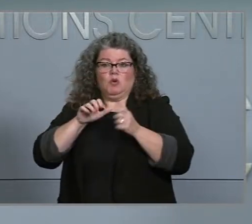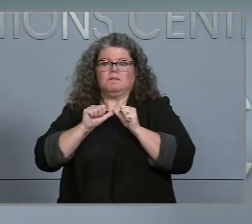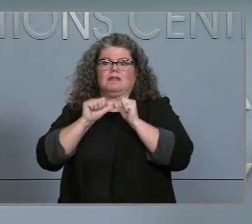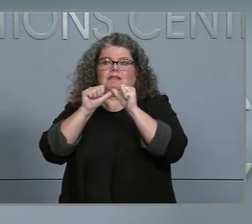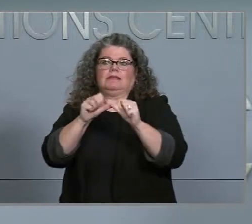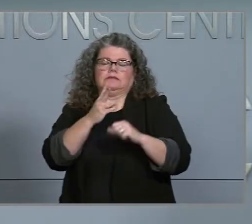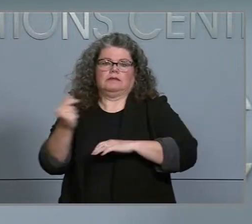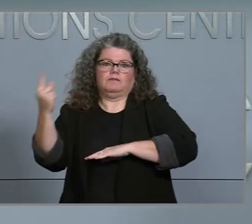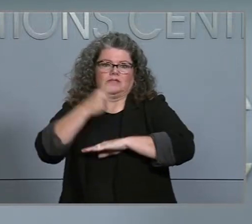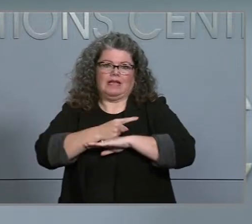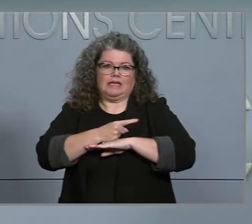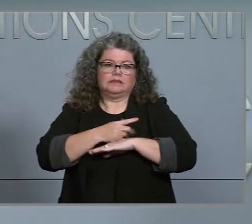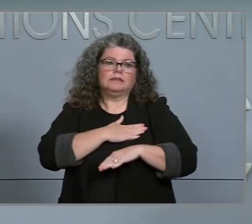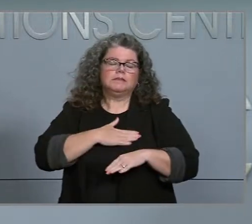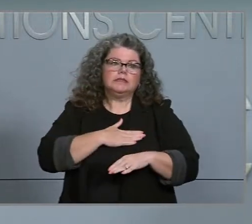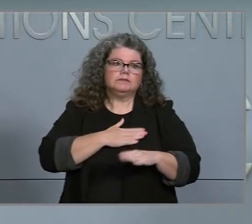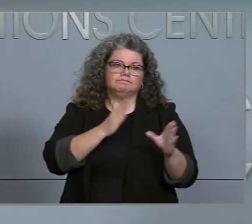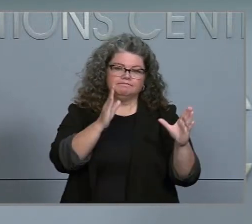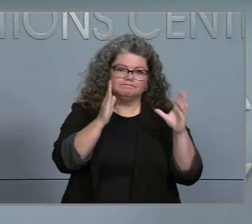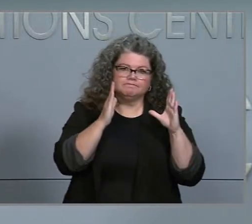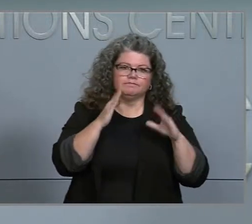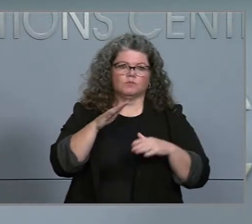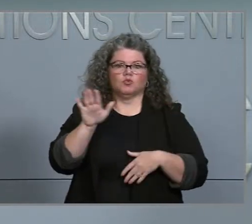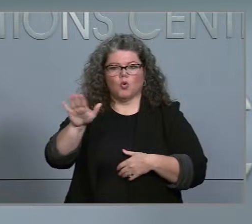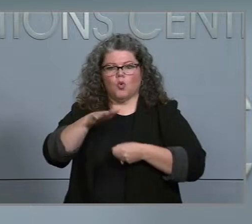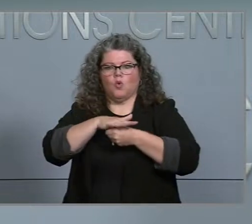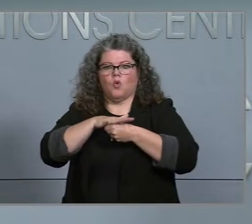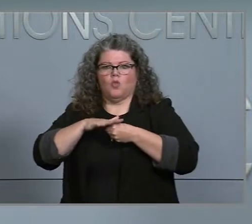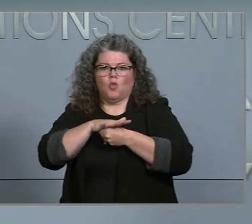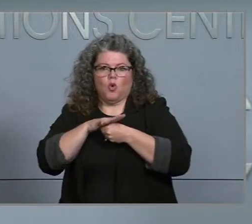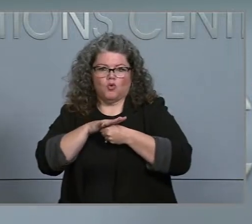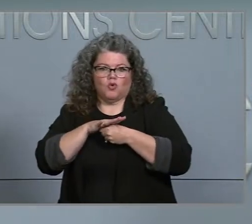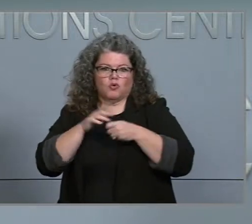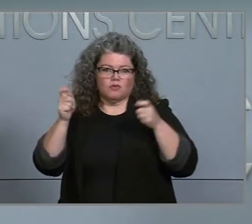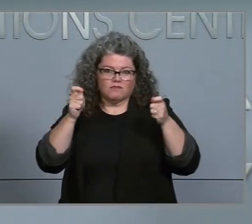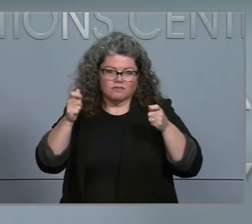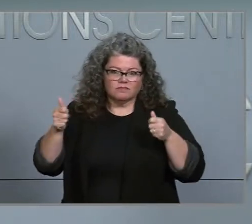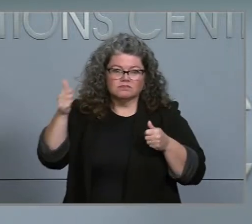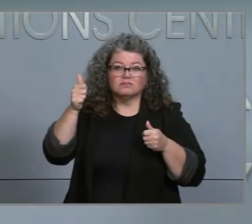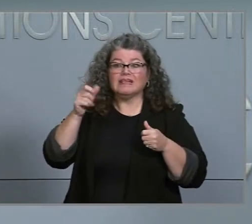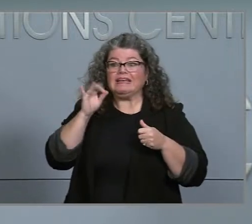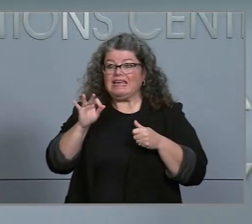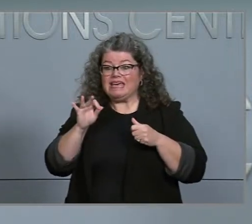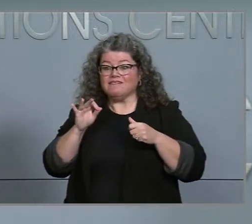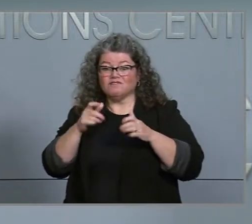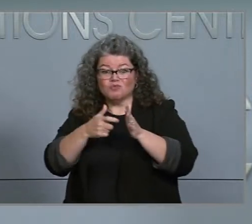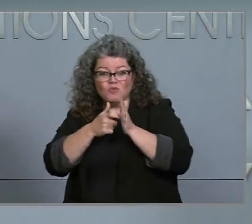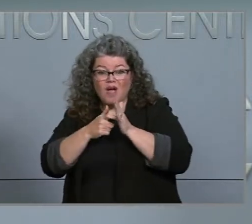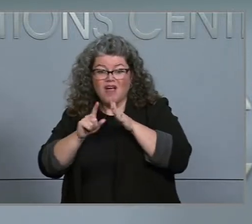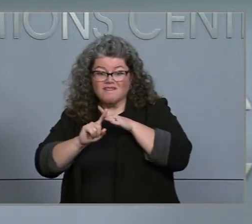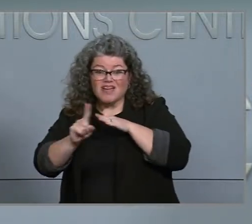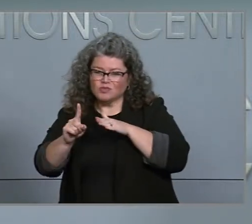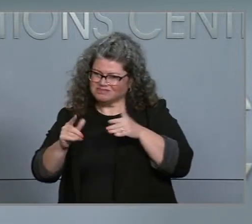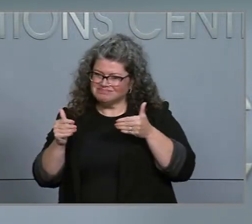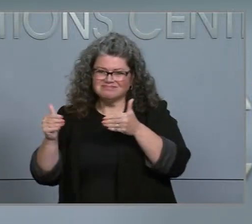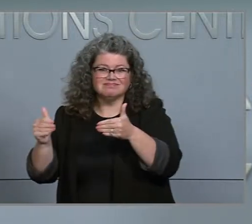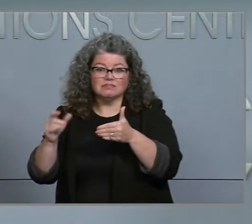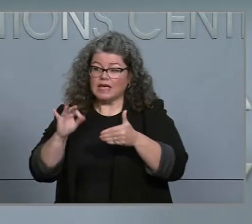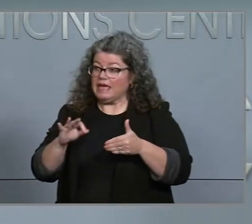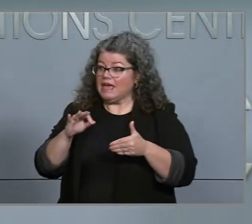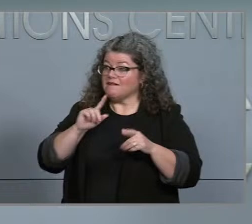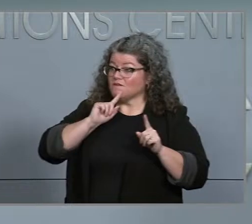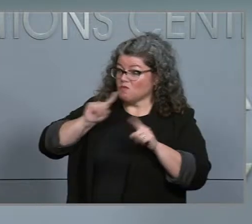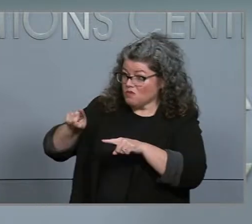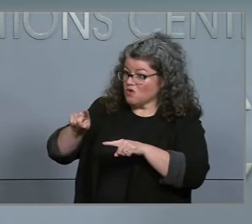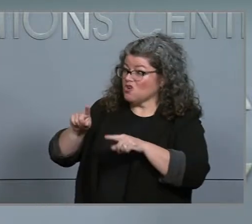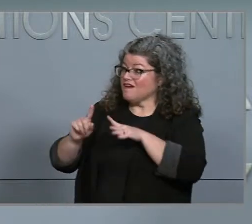to local officials and follow evacuation orders if they are issued. If you are told to evacuate,